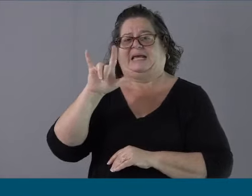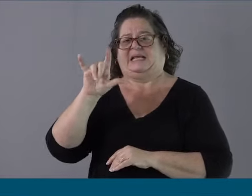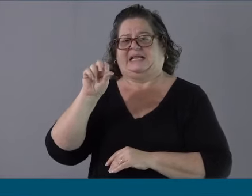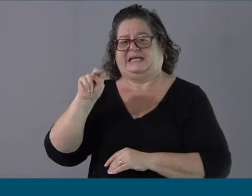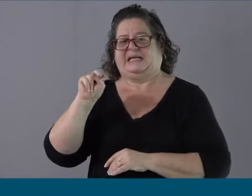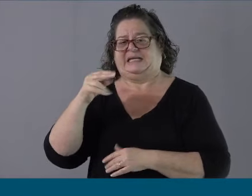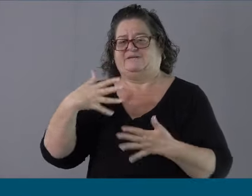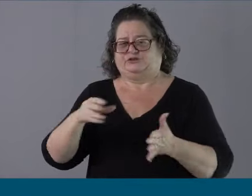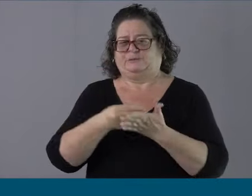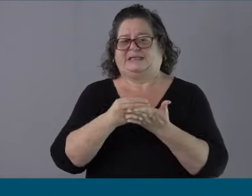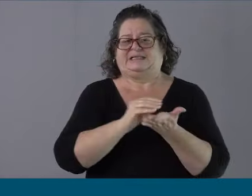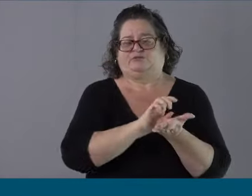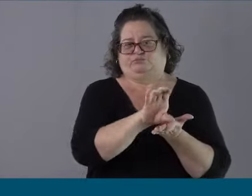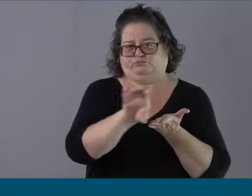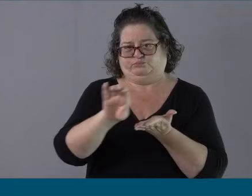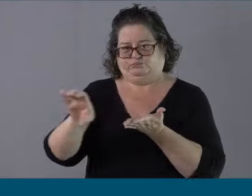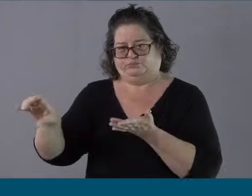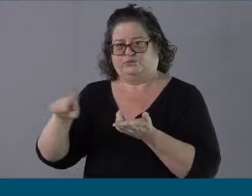homelessness.